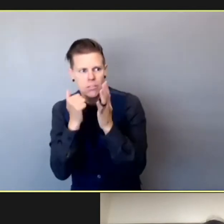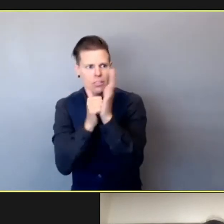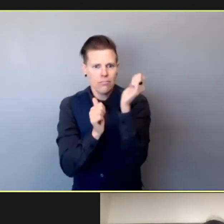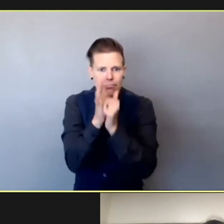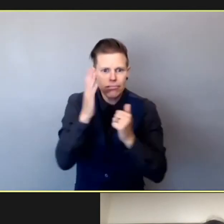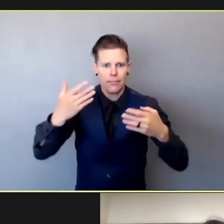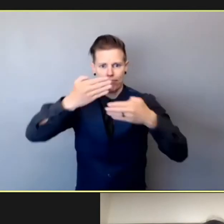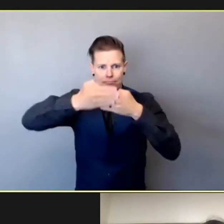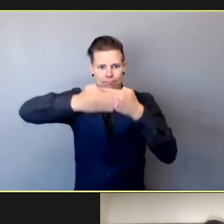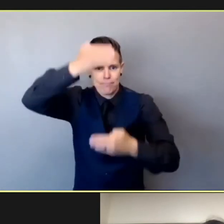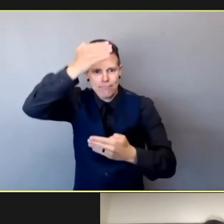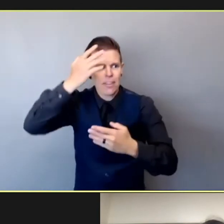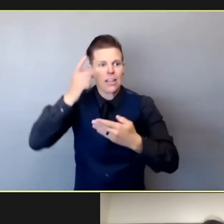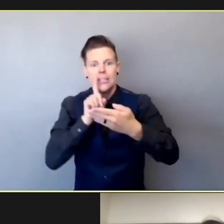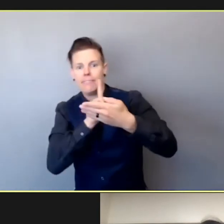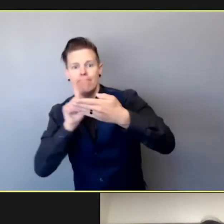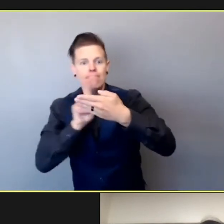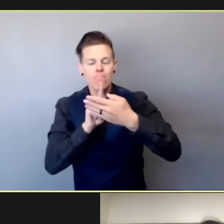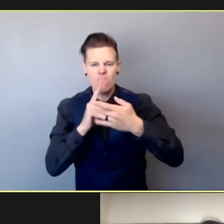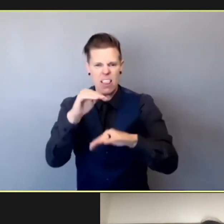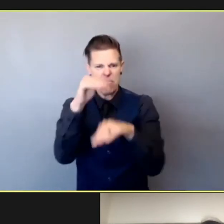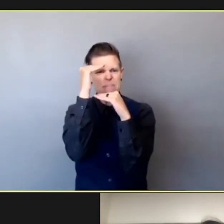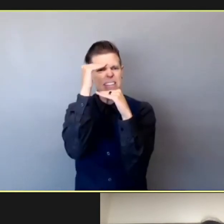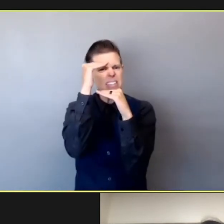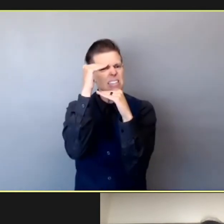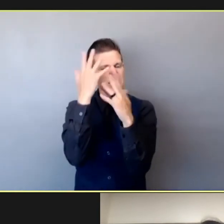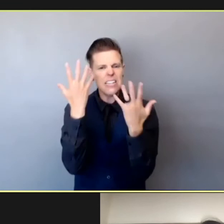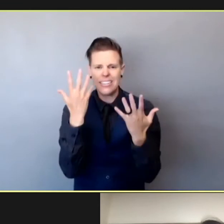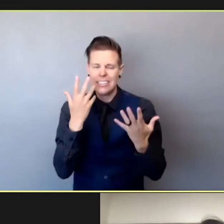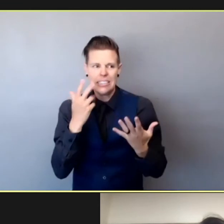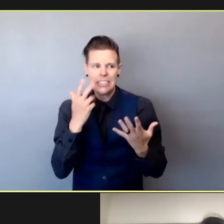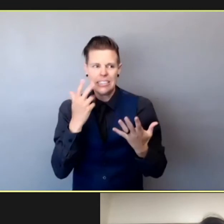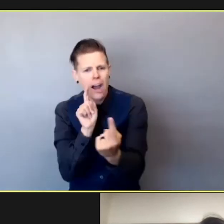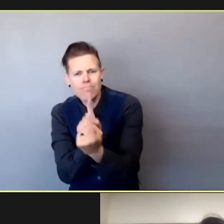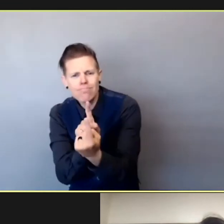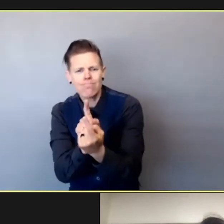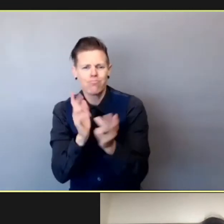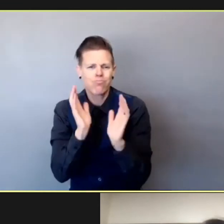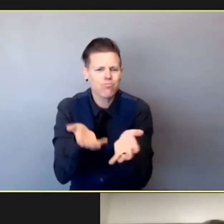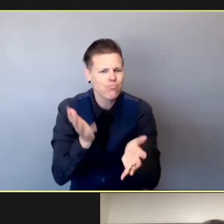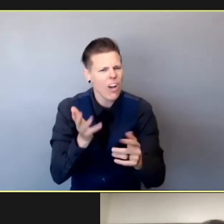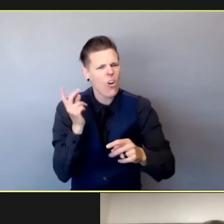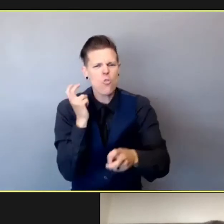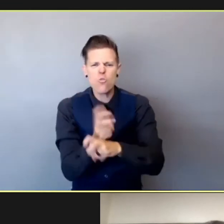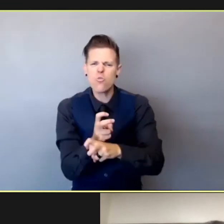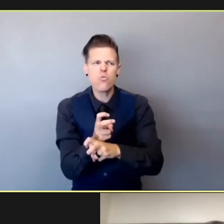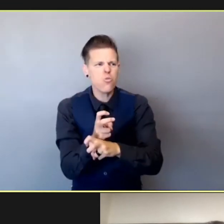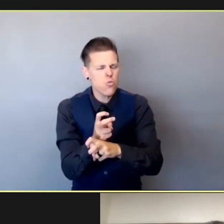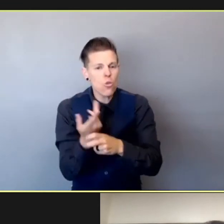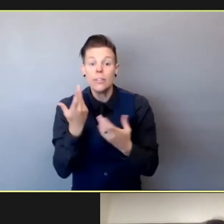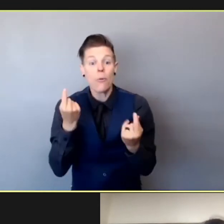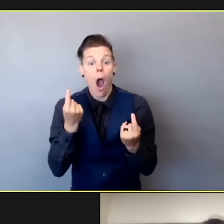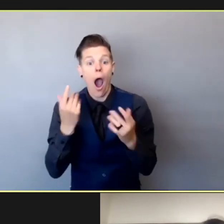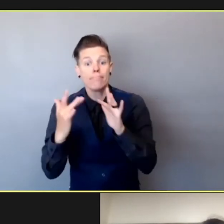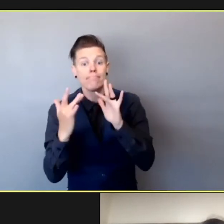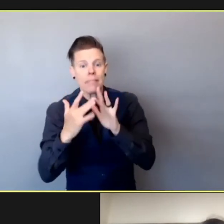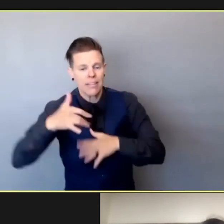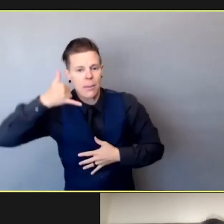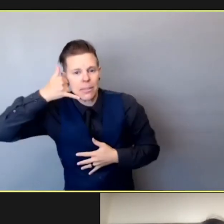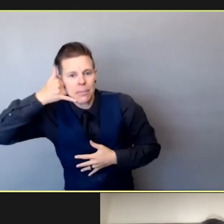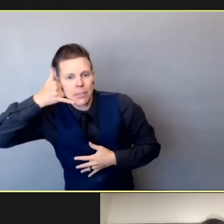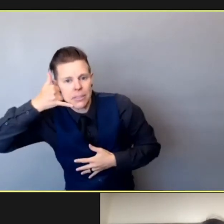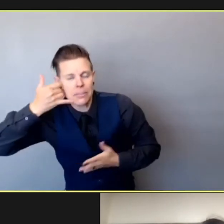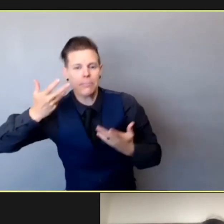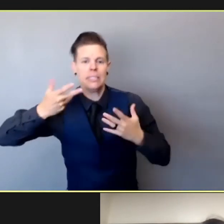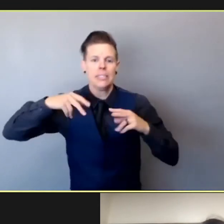door ICU room, talking to him on his cell phone and his patient who just lost